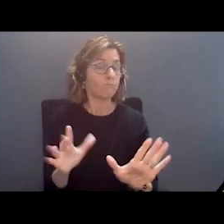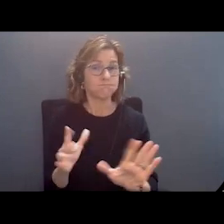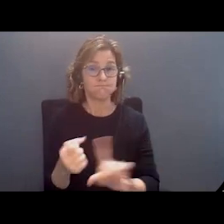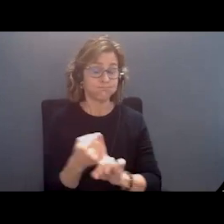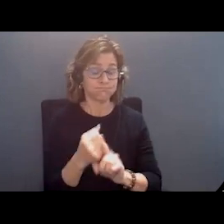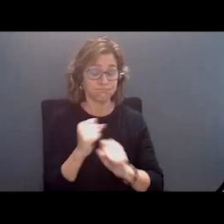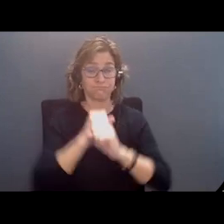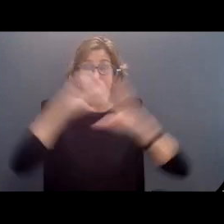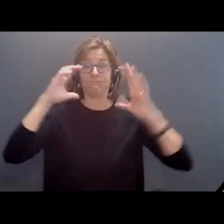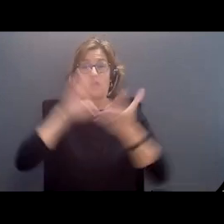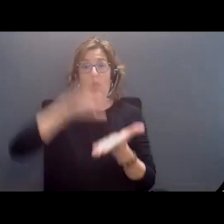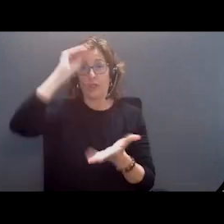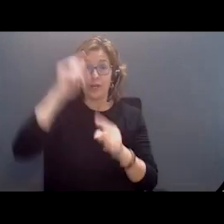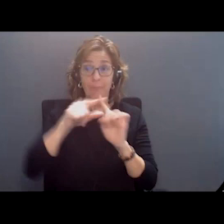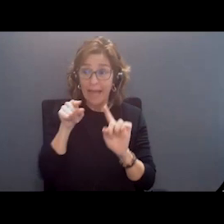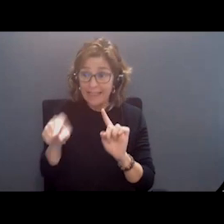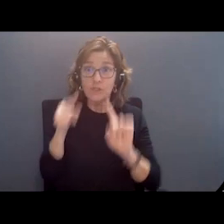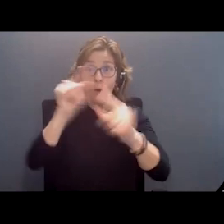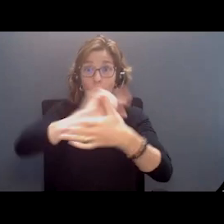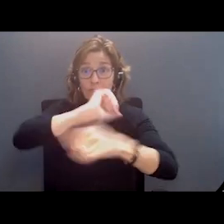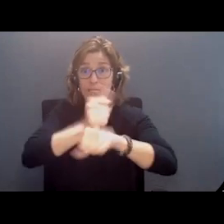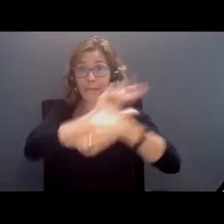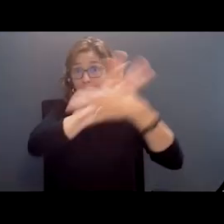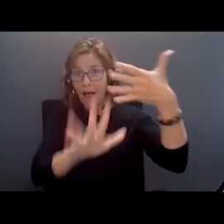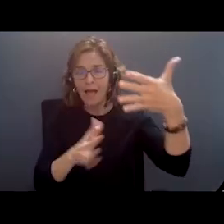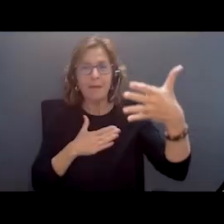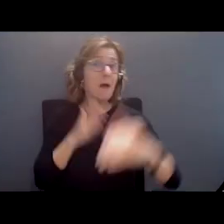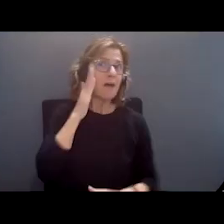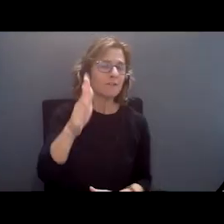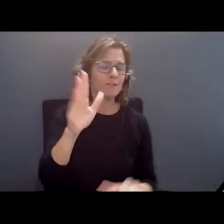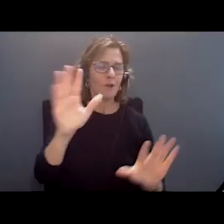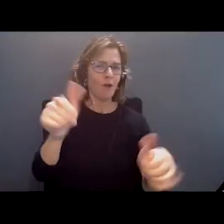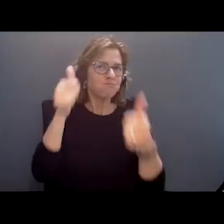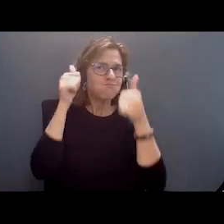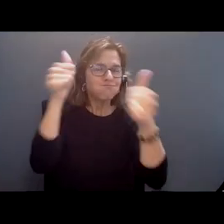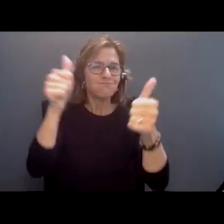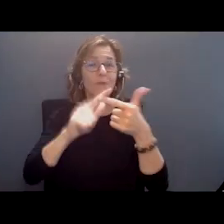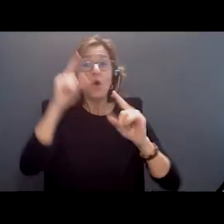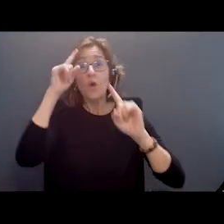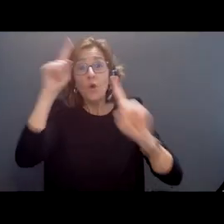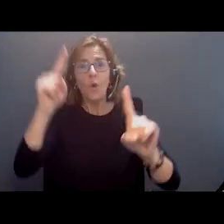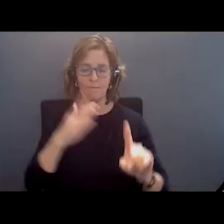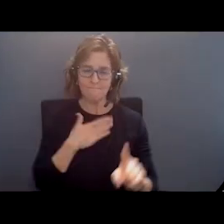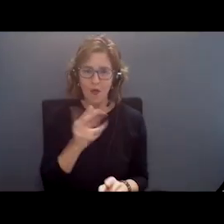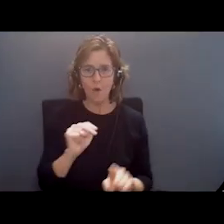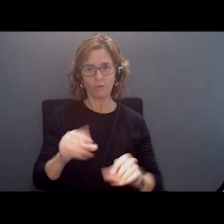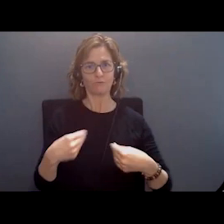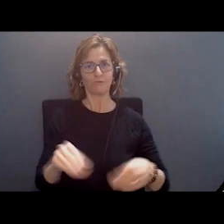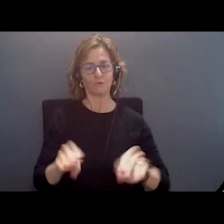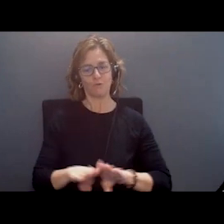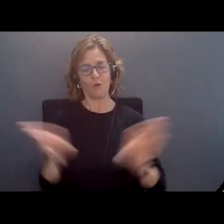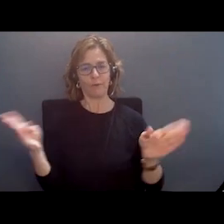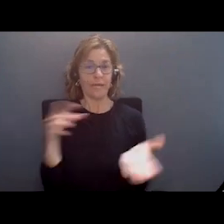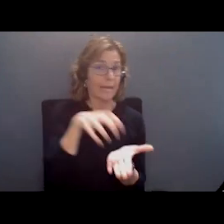bright. My goal is to open a cake and cupcake shop, which will